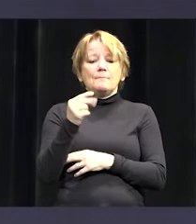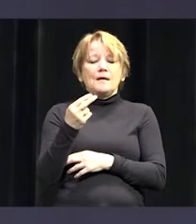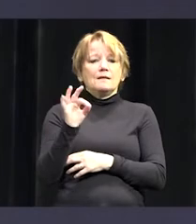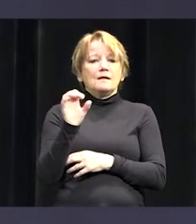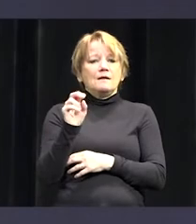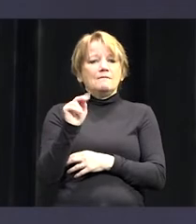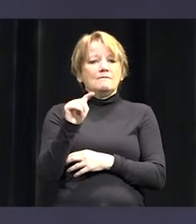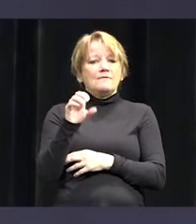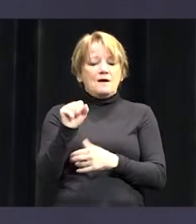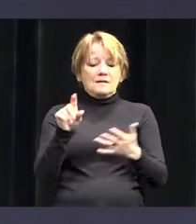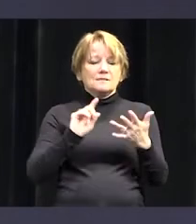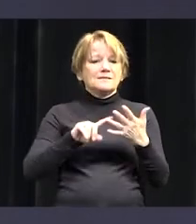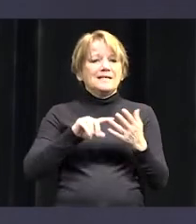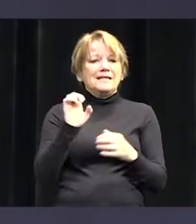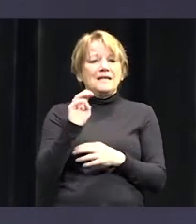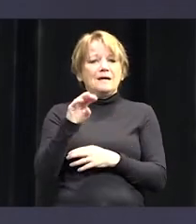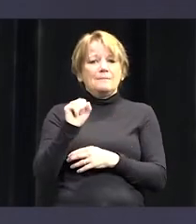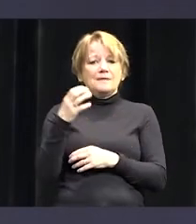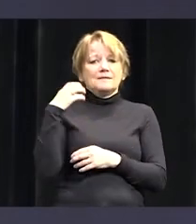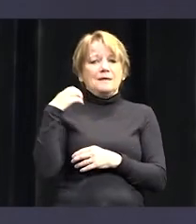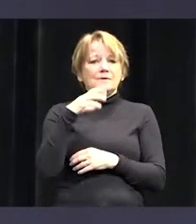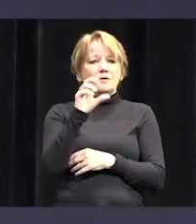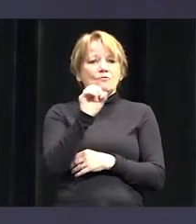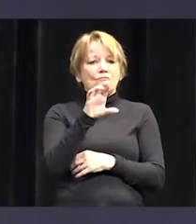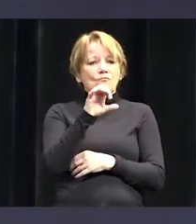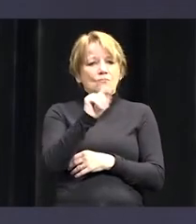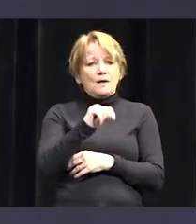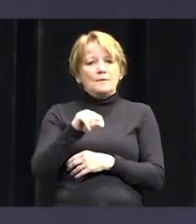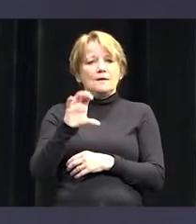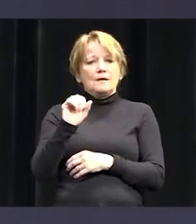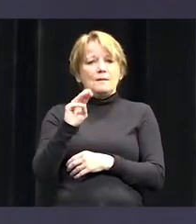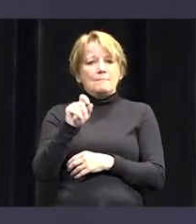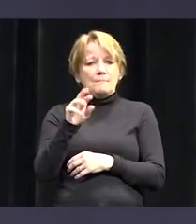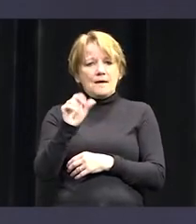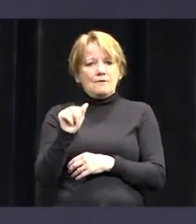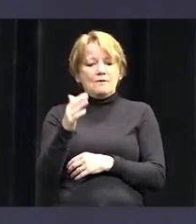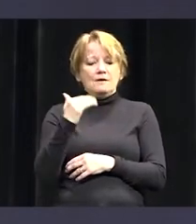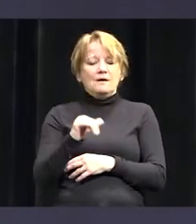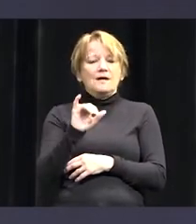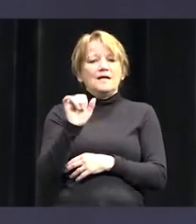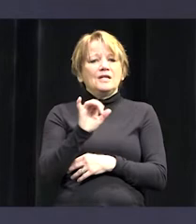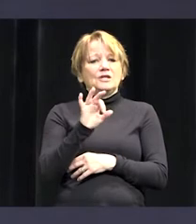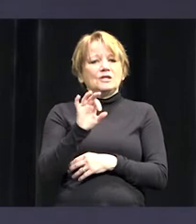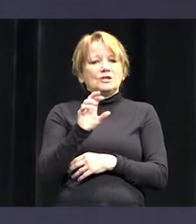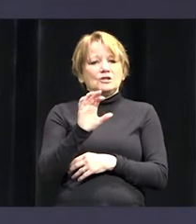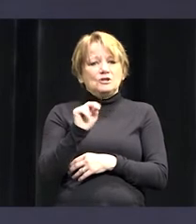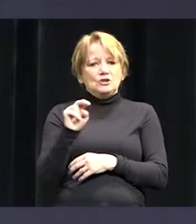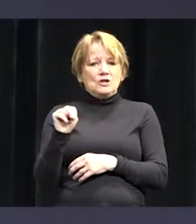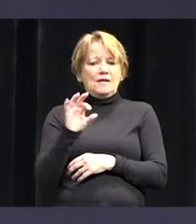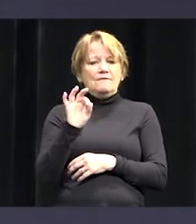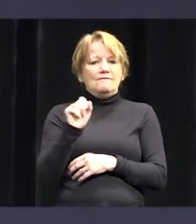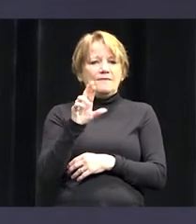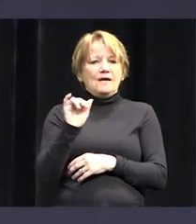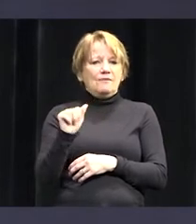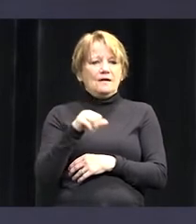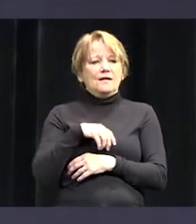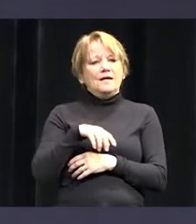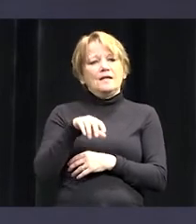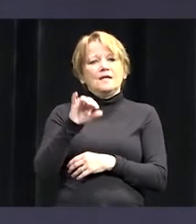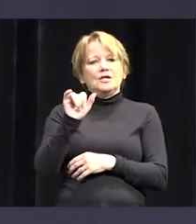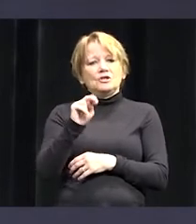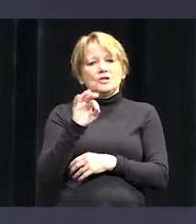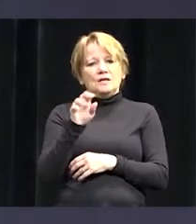fontes ems captains robert camara jen farria john morin and jennifer rodricks